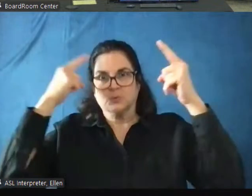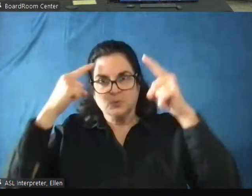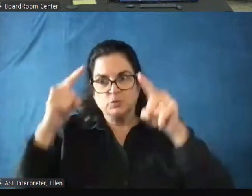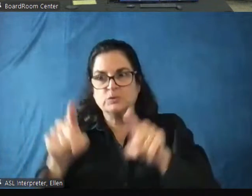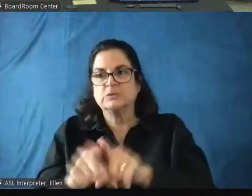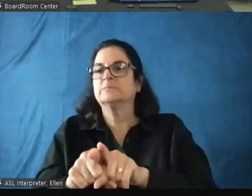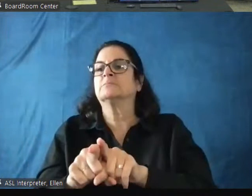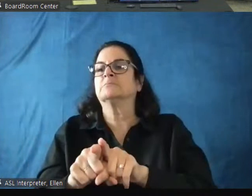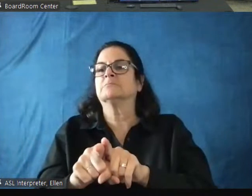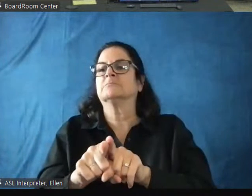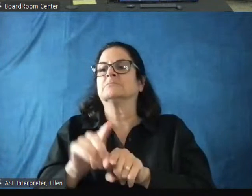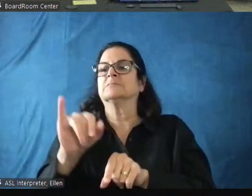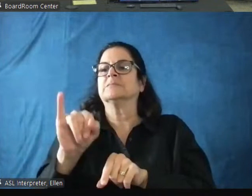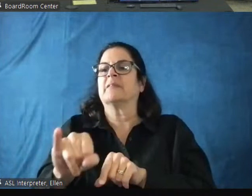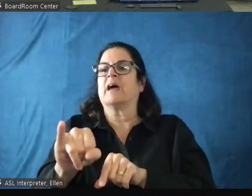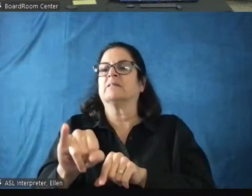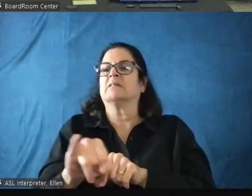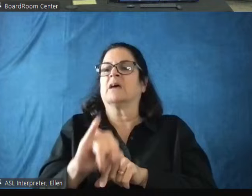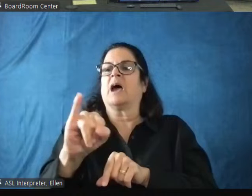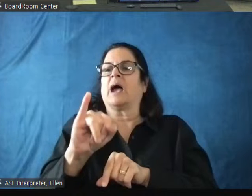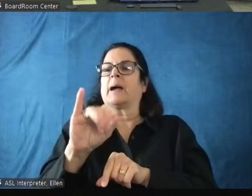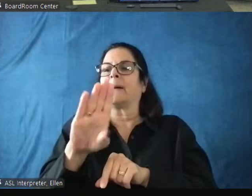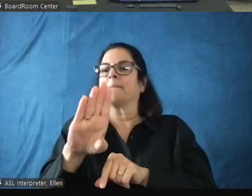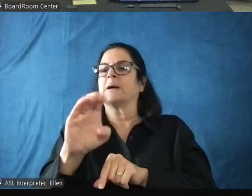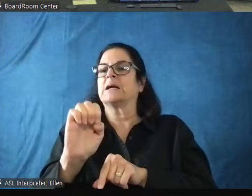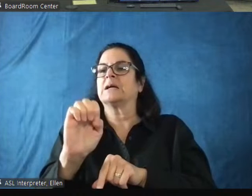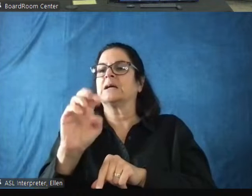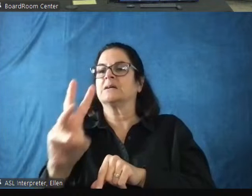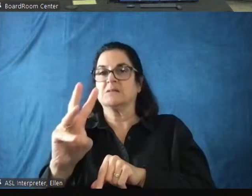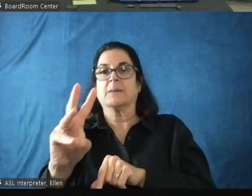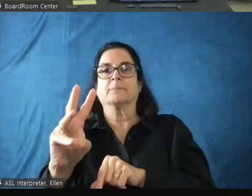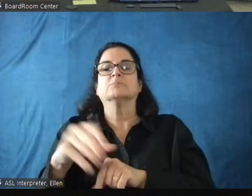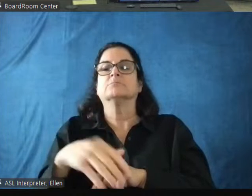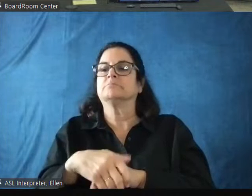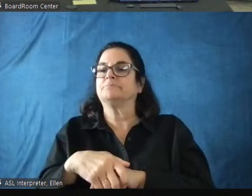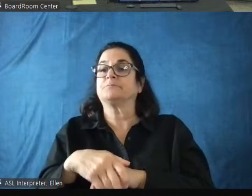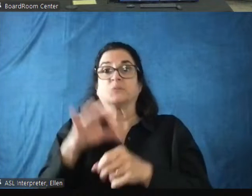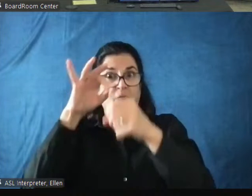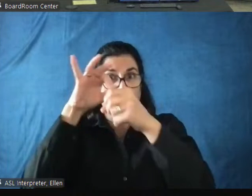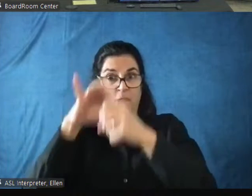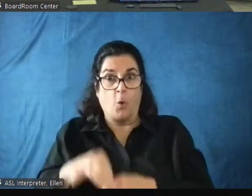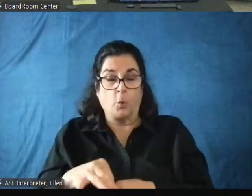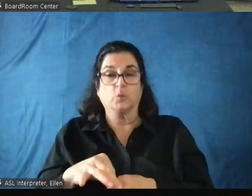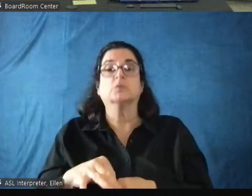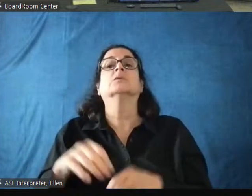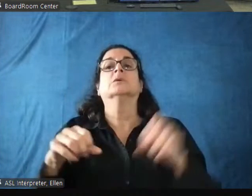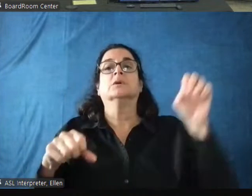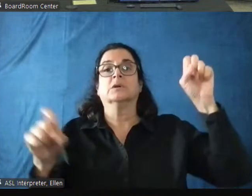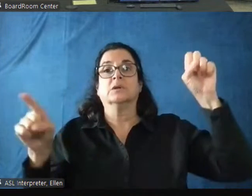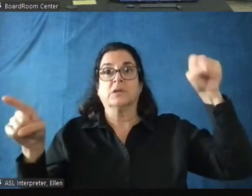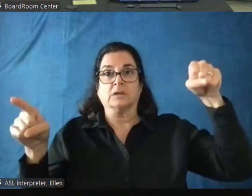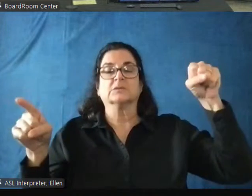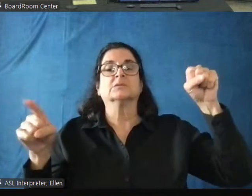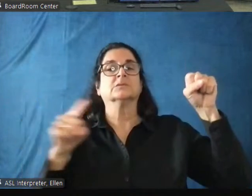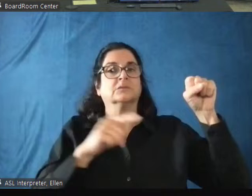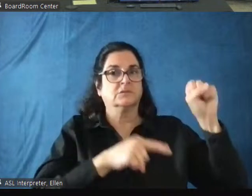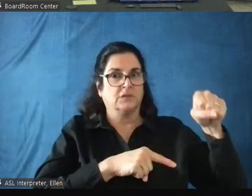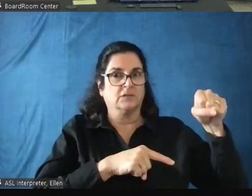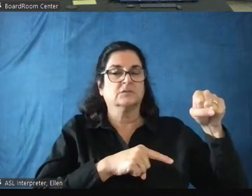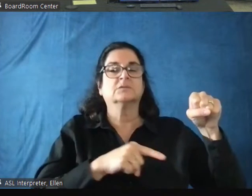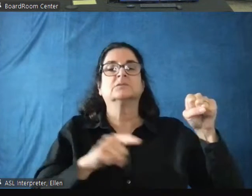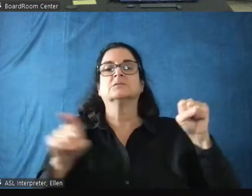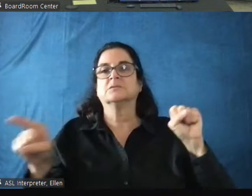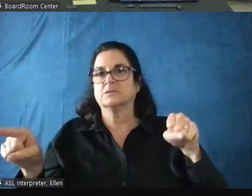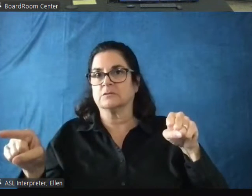Local 134 Yardmasters. We'll take a roll call vote. Director Rakeo? Yes. Director Ortiz? Yes. Chairman Barclay?